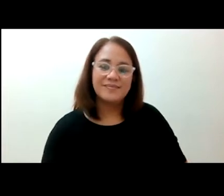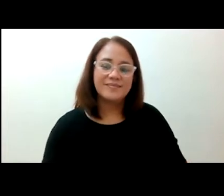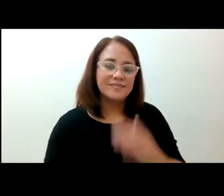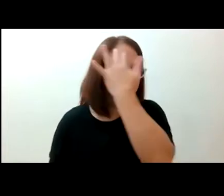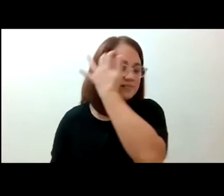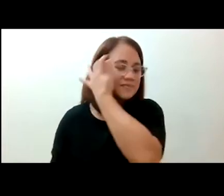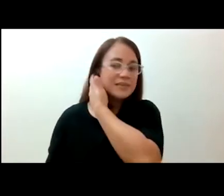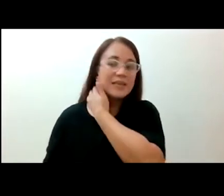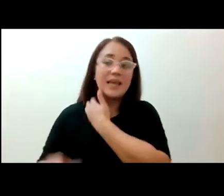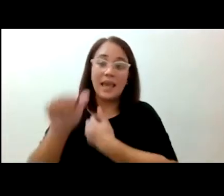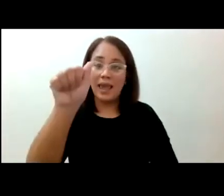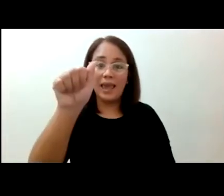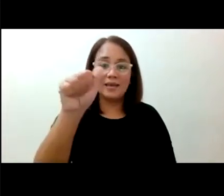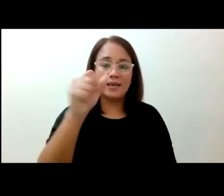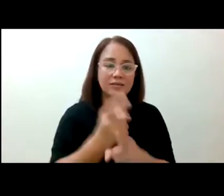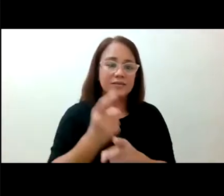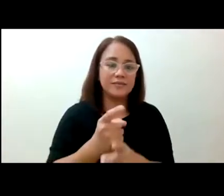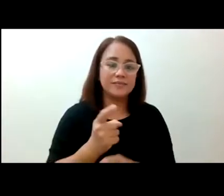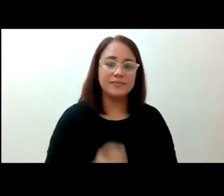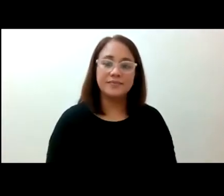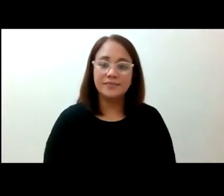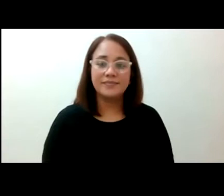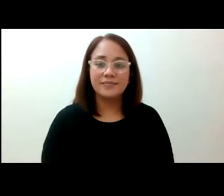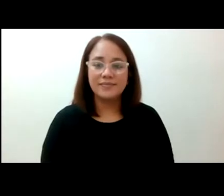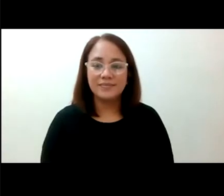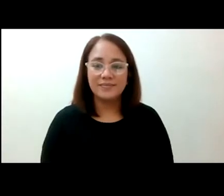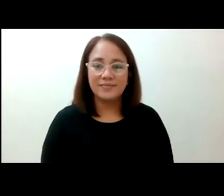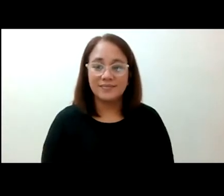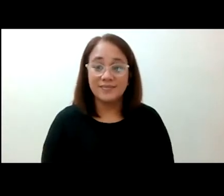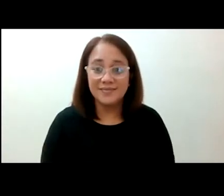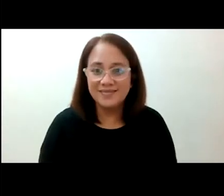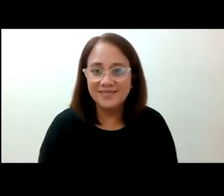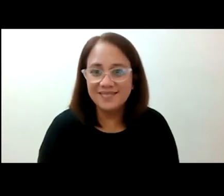A is the correct answer. C from Shaq.